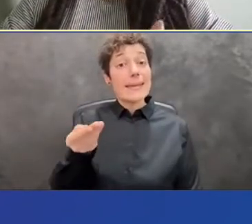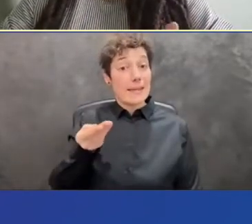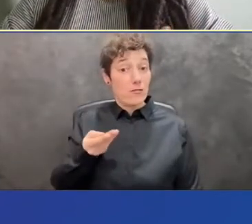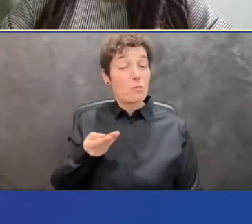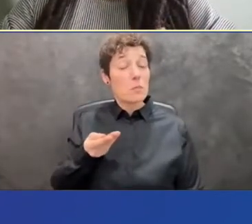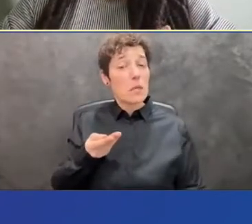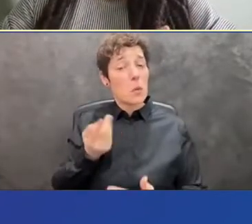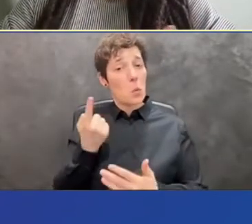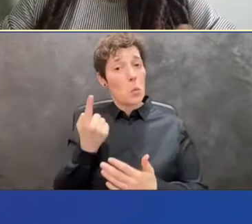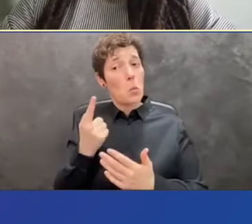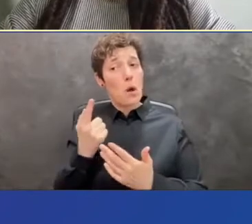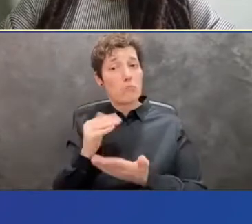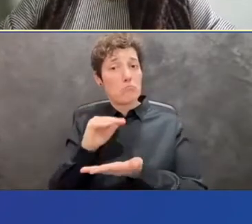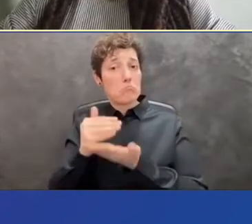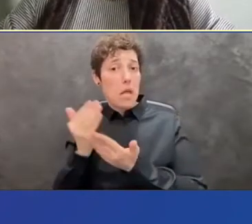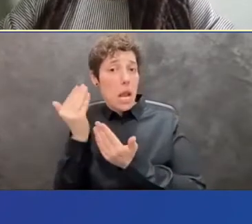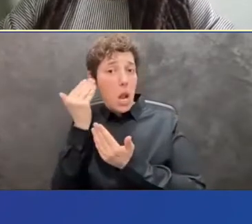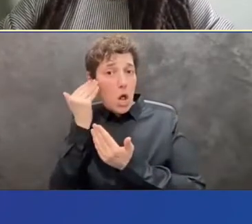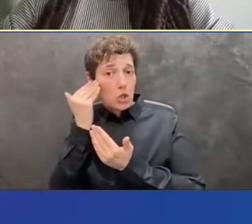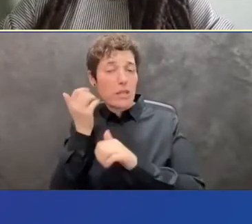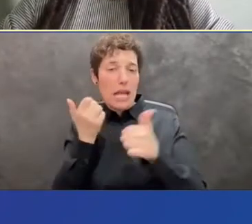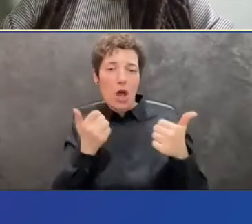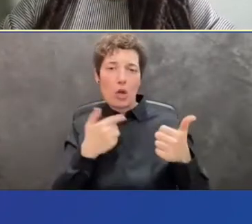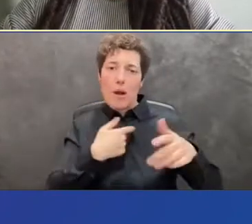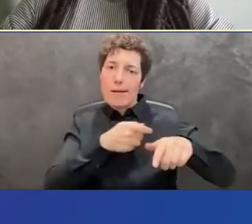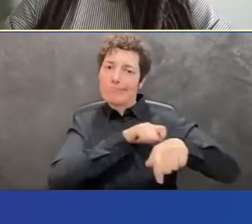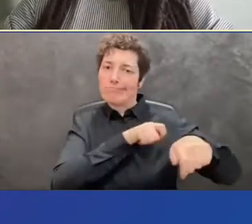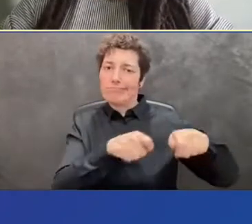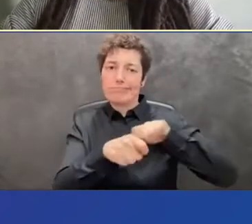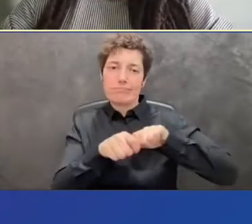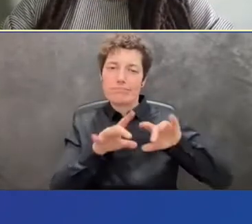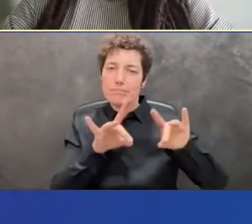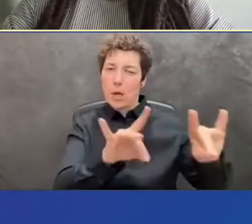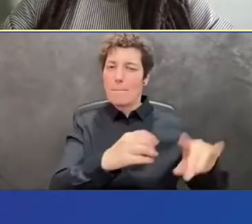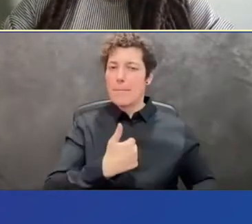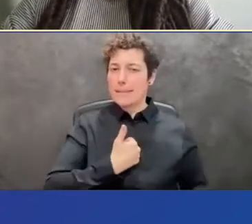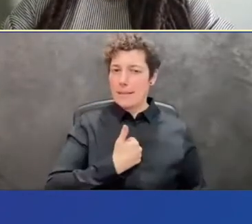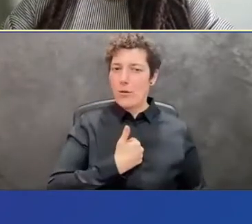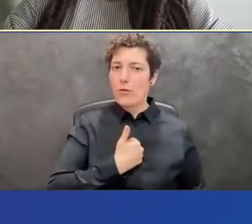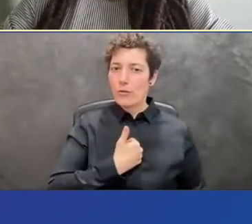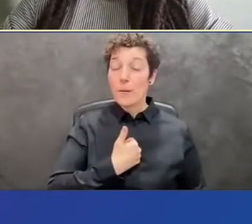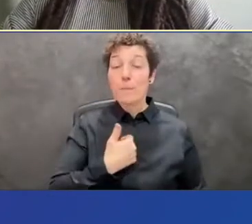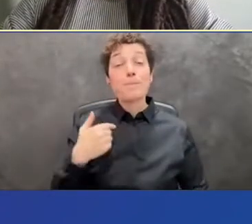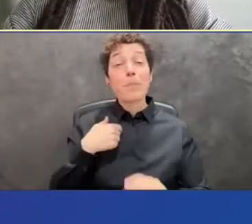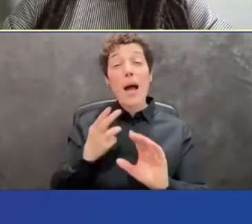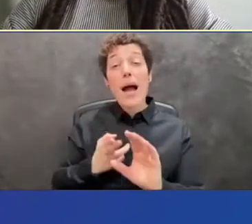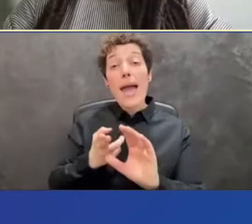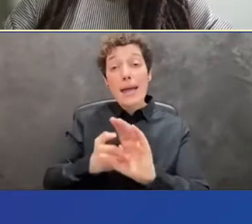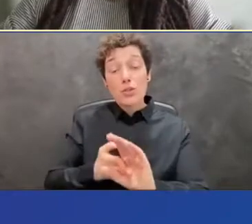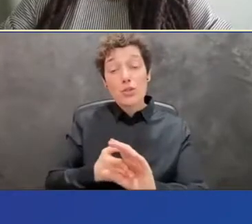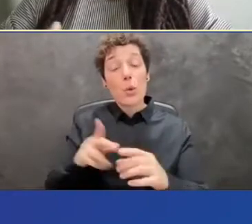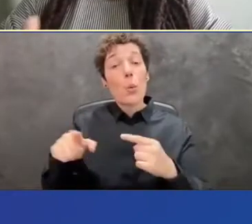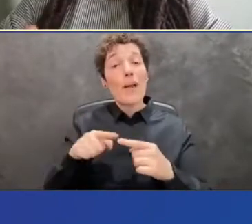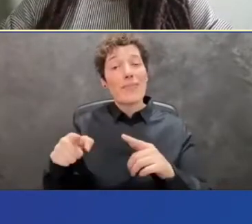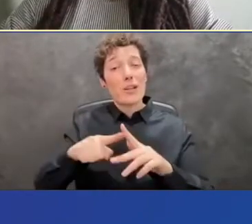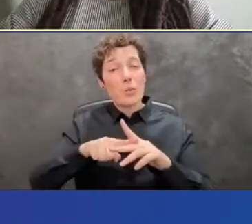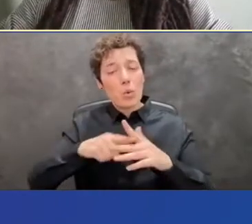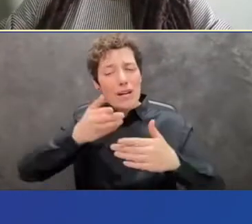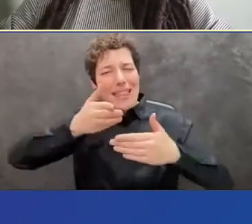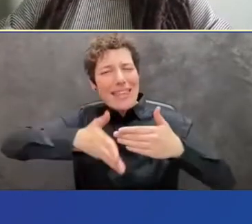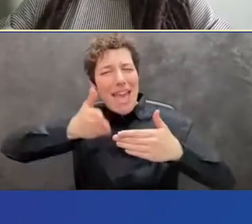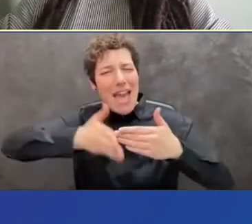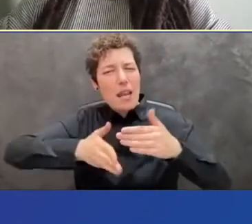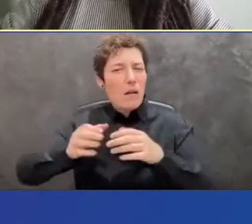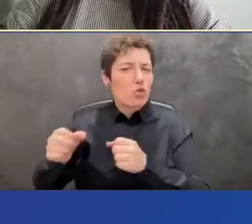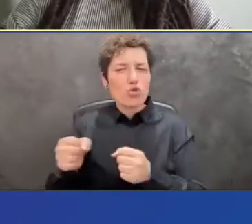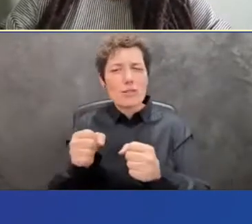my own. I entered with towards the end of a strategic plan process. So that was really great. It allowed me to really